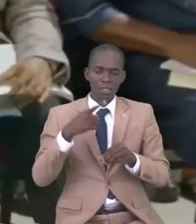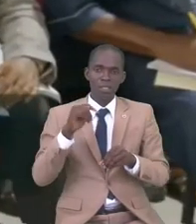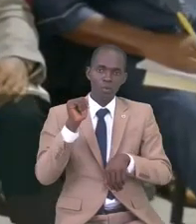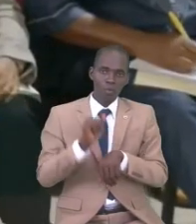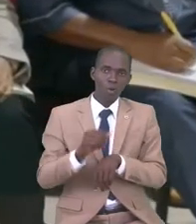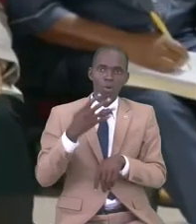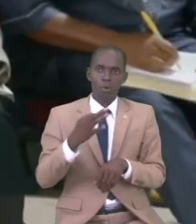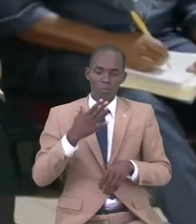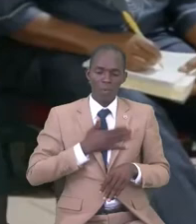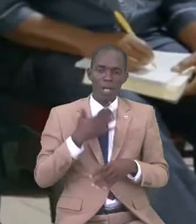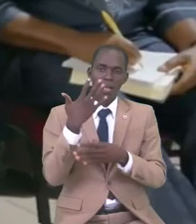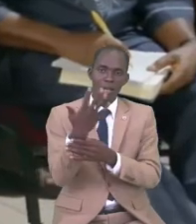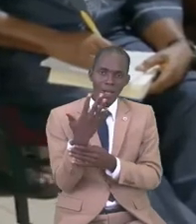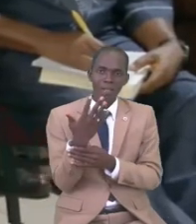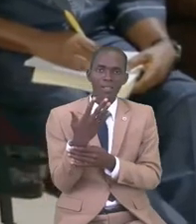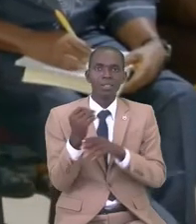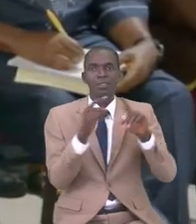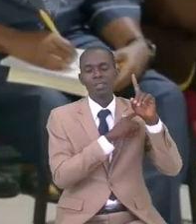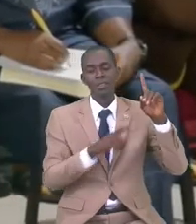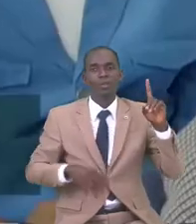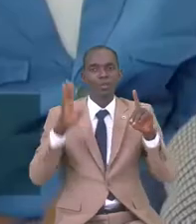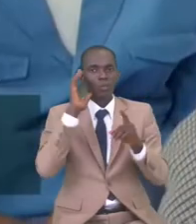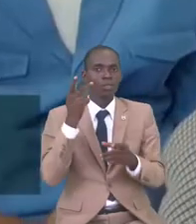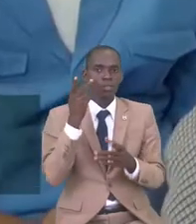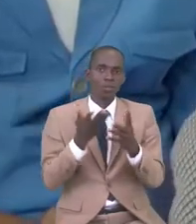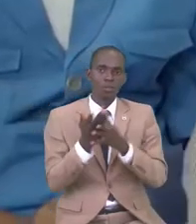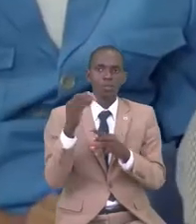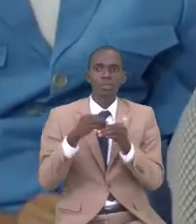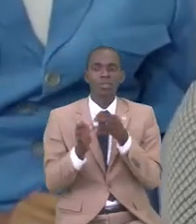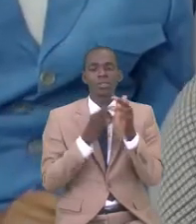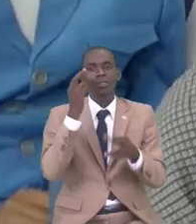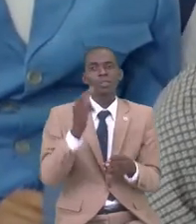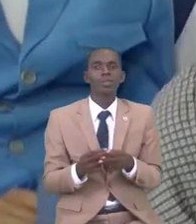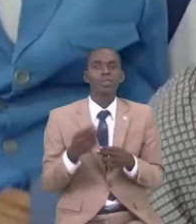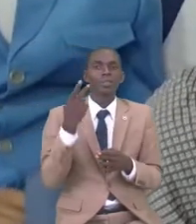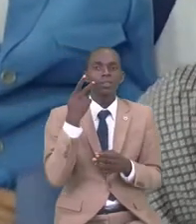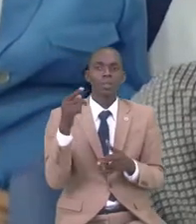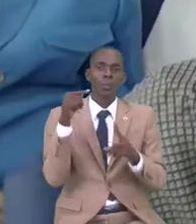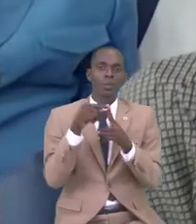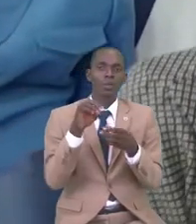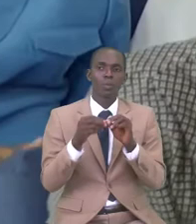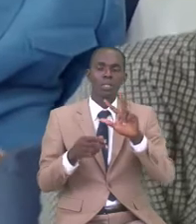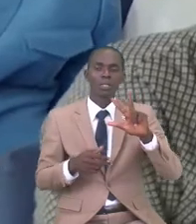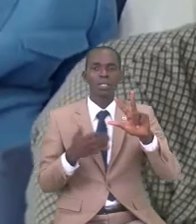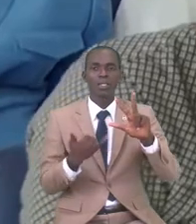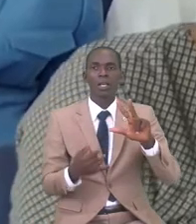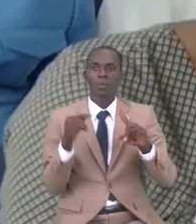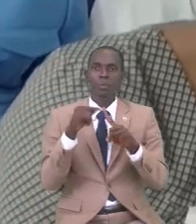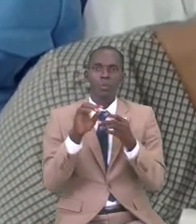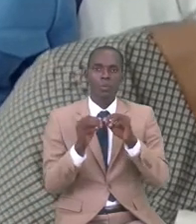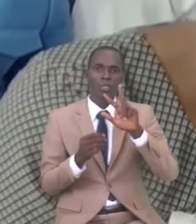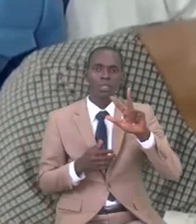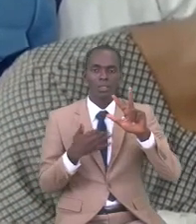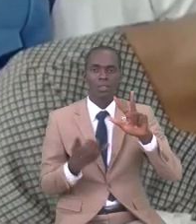hand. The Lord will see you through. We come to point number three now. Point number three.